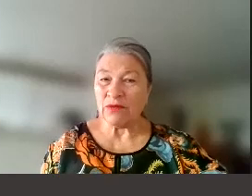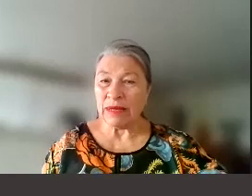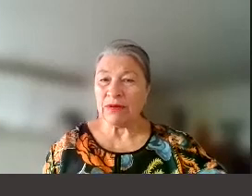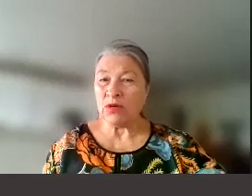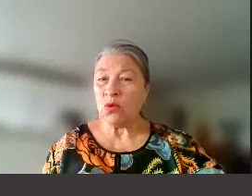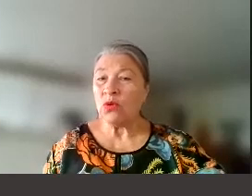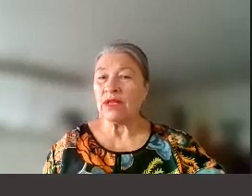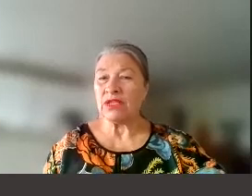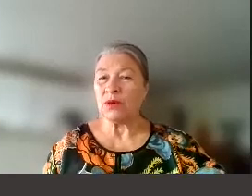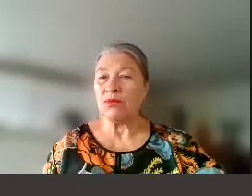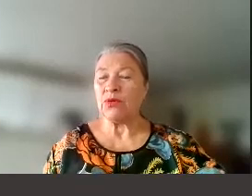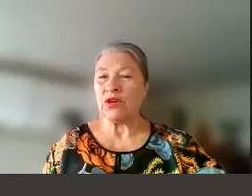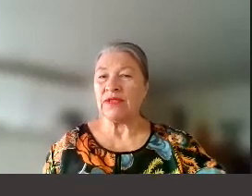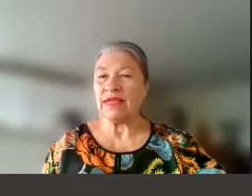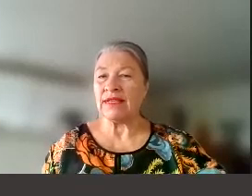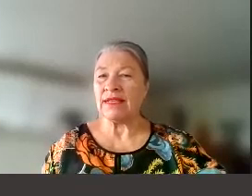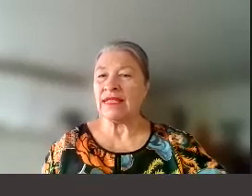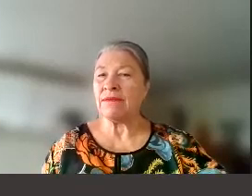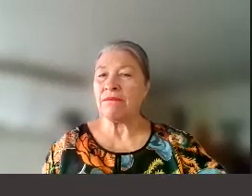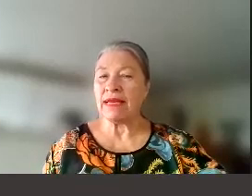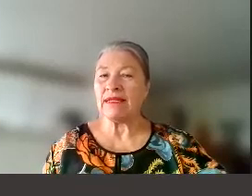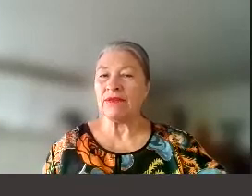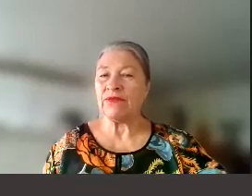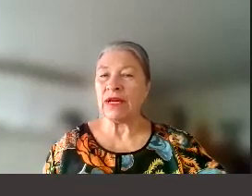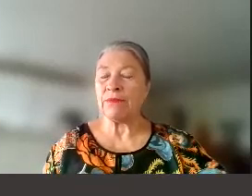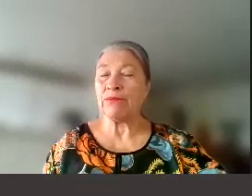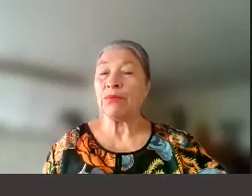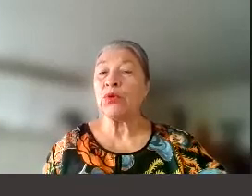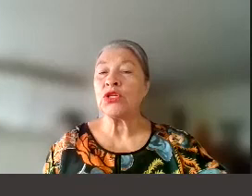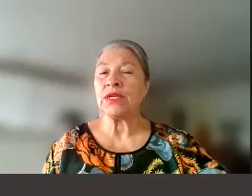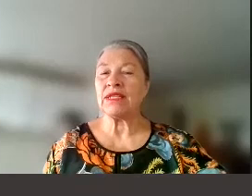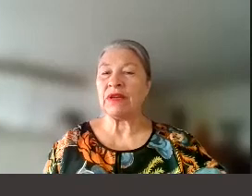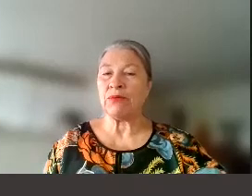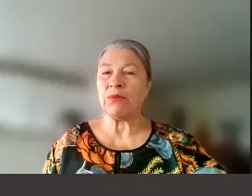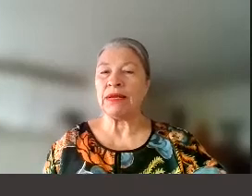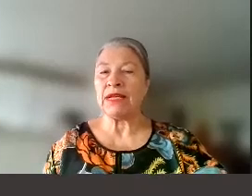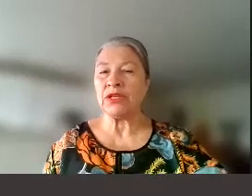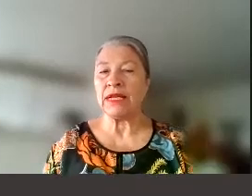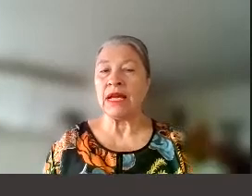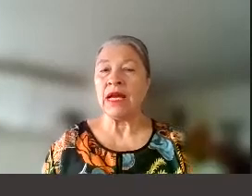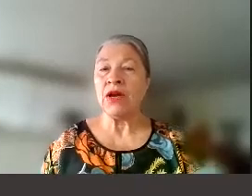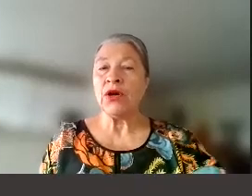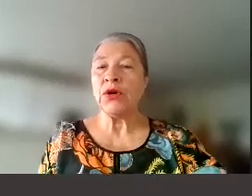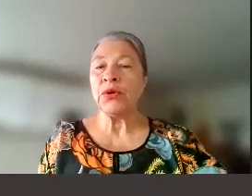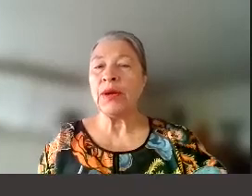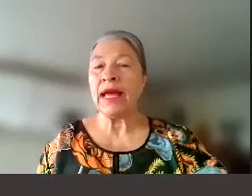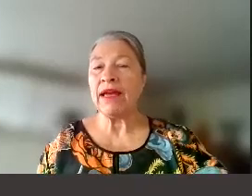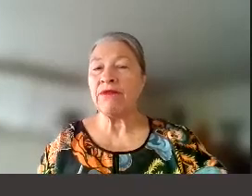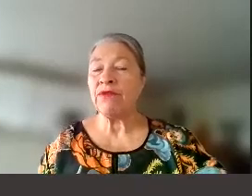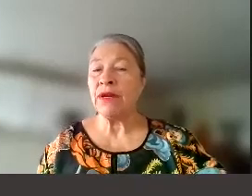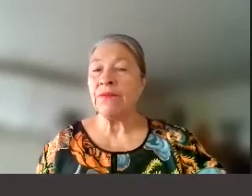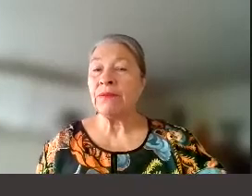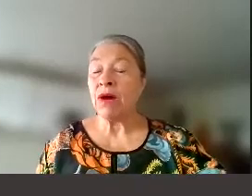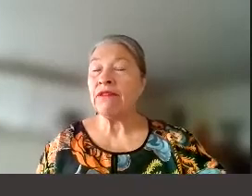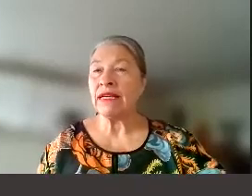41% of people in Auckland were born overseas. These are massive proportions of our population who